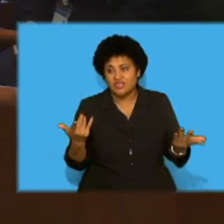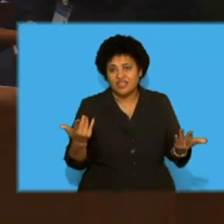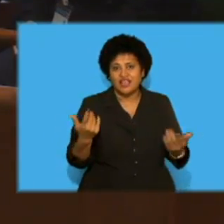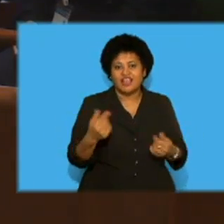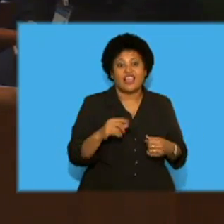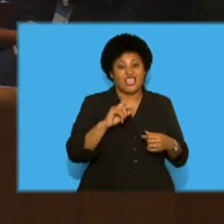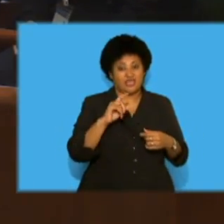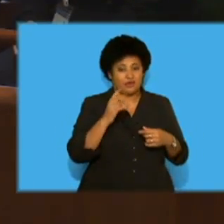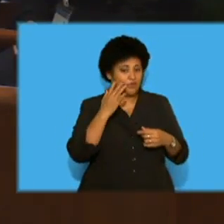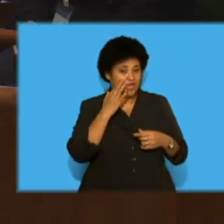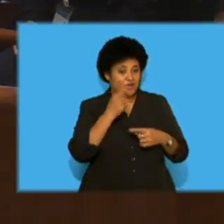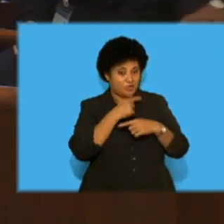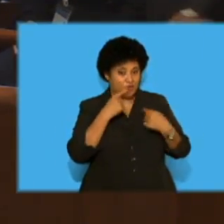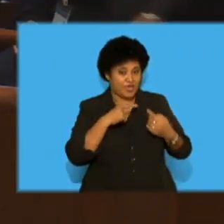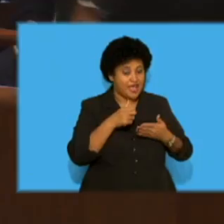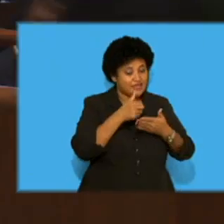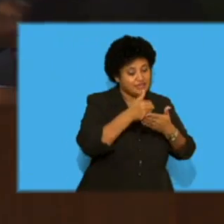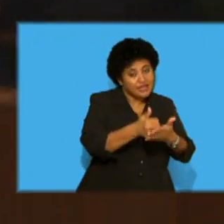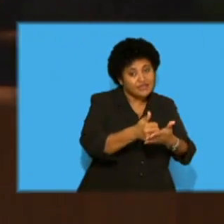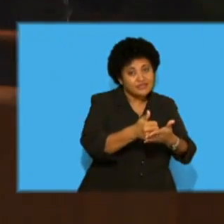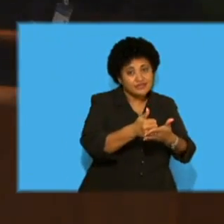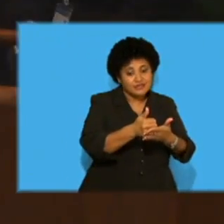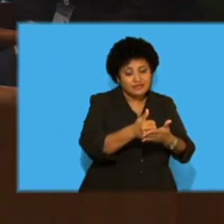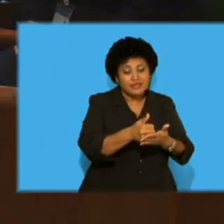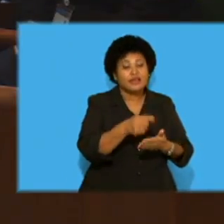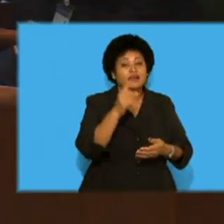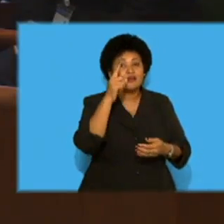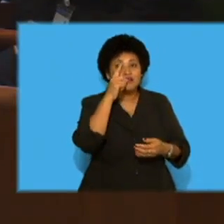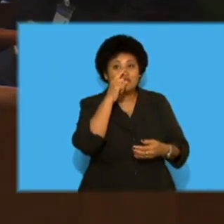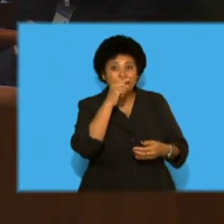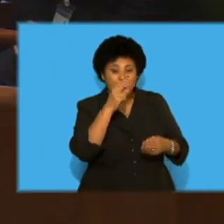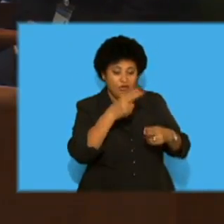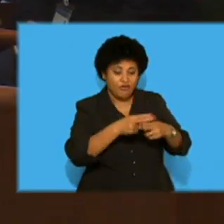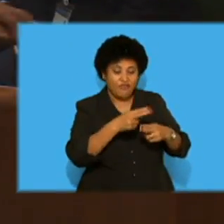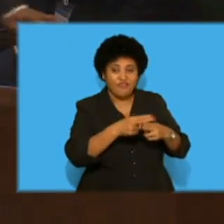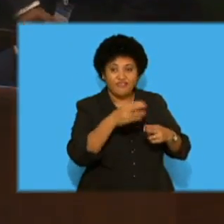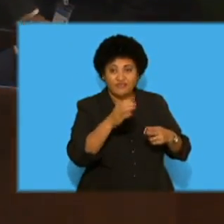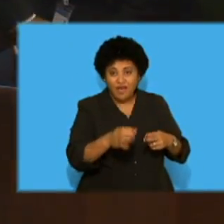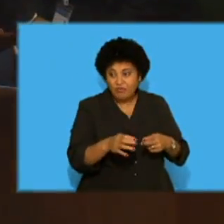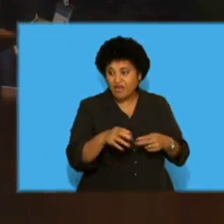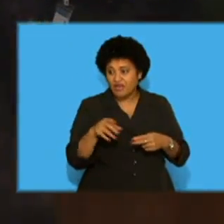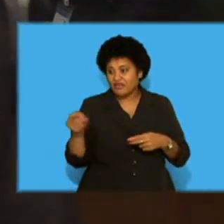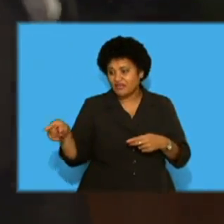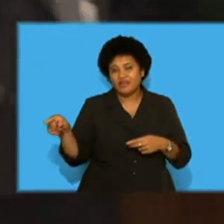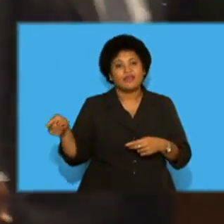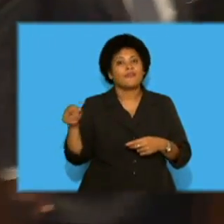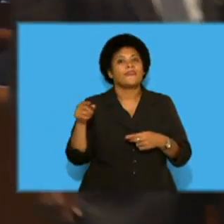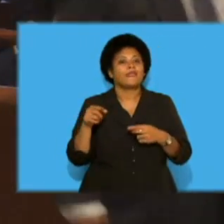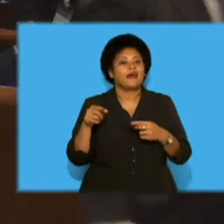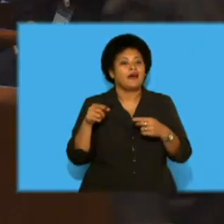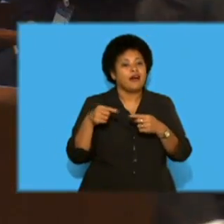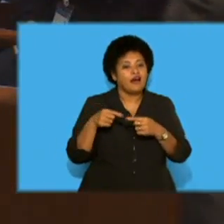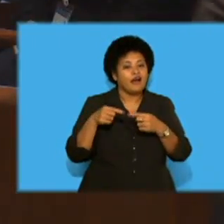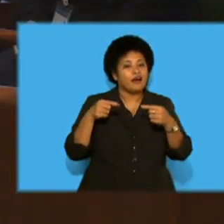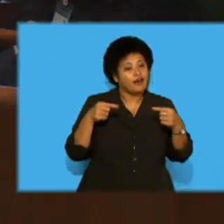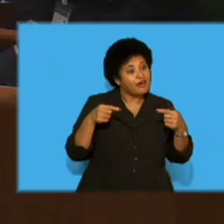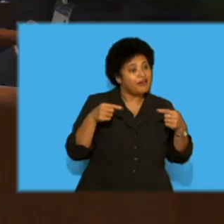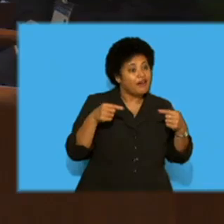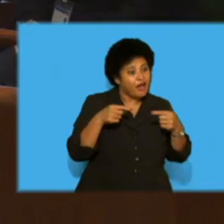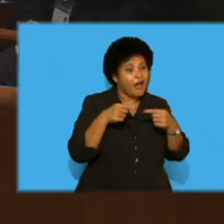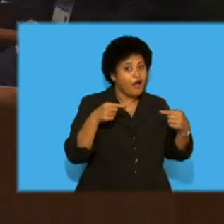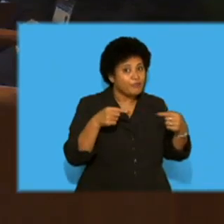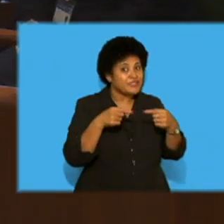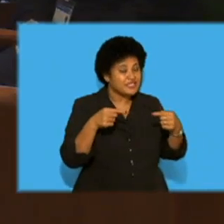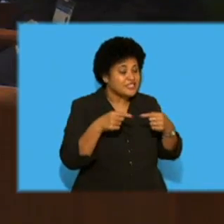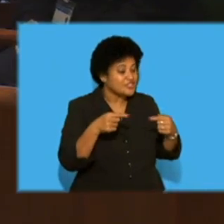you have, Madam Speaker, you have these shenanigans. When we had in the Business Committee agreed to this question,